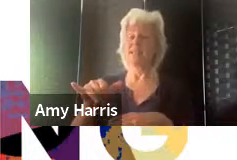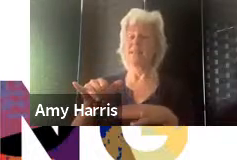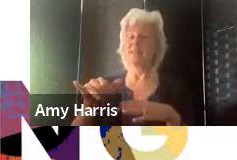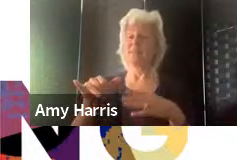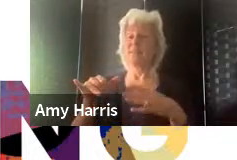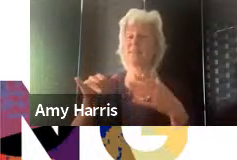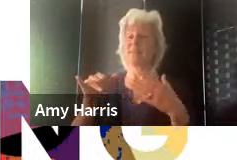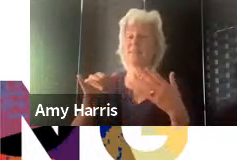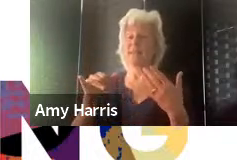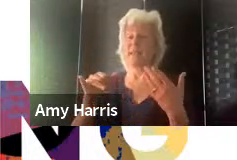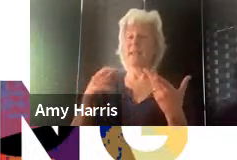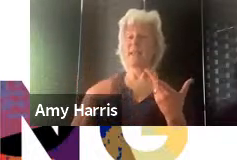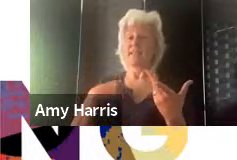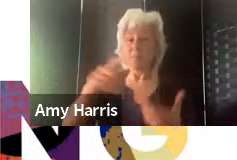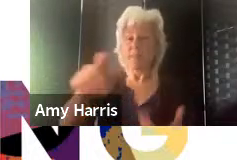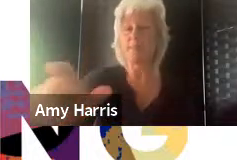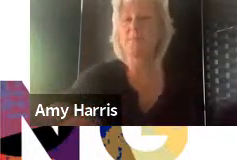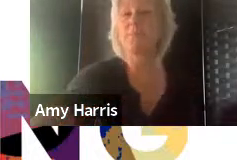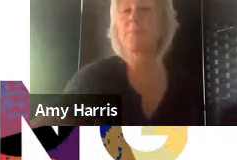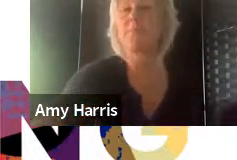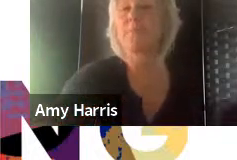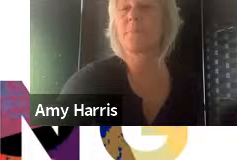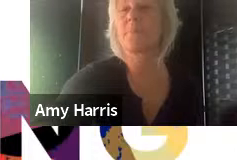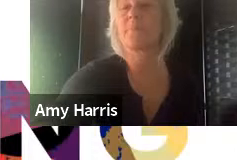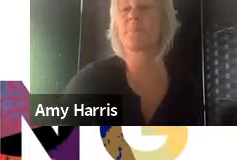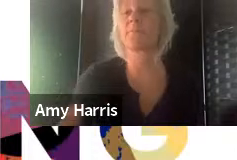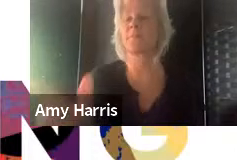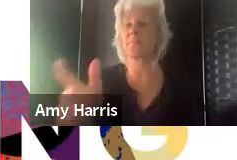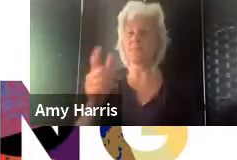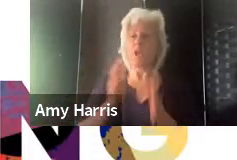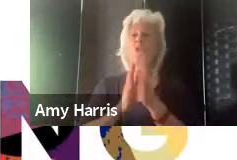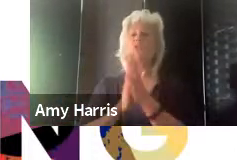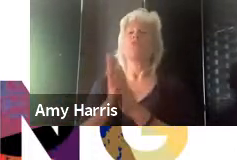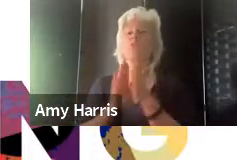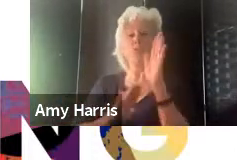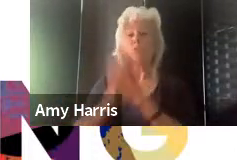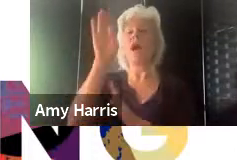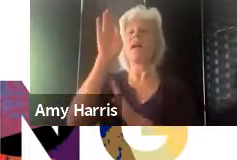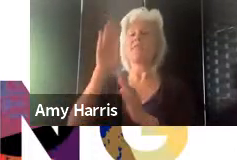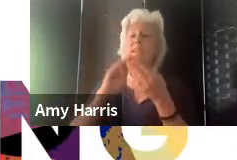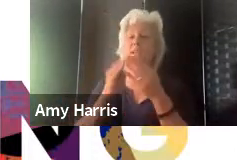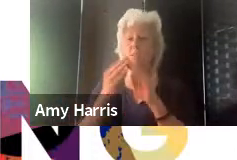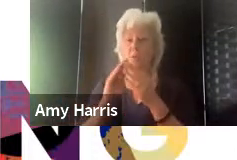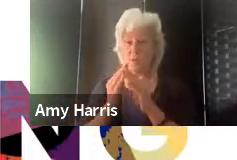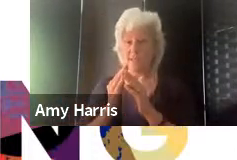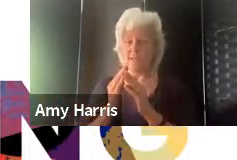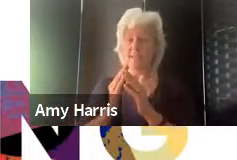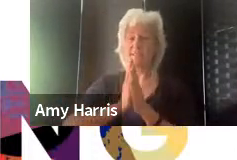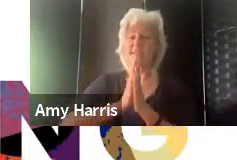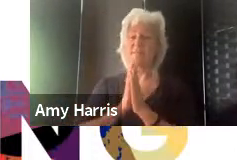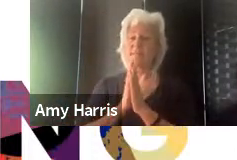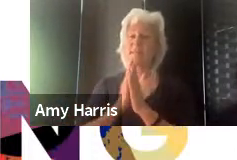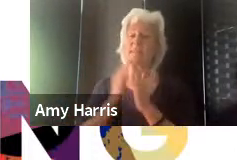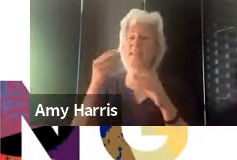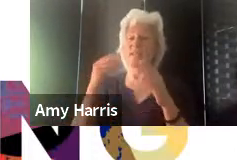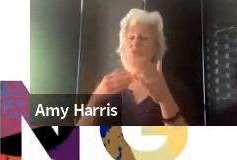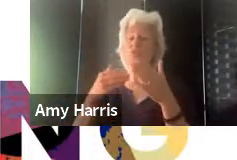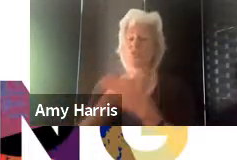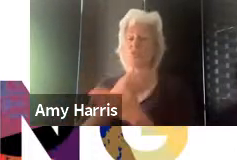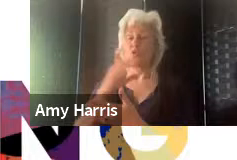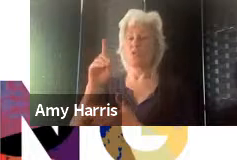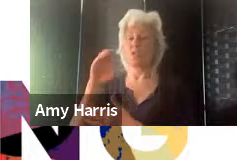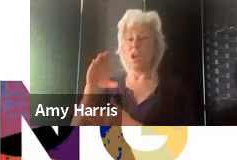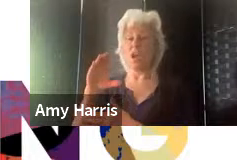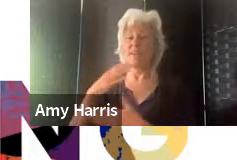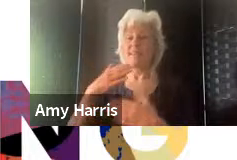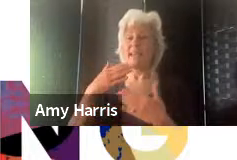by Thriving Communities in a project being led by Jerry Milhan and filmmaker Hannah Guggenheim. They've graciously allowed